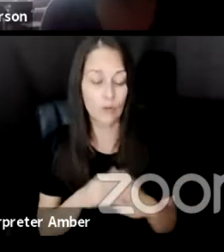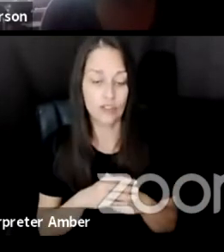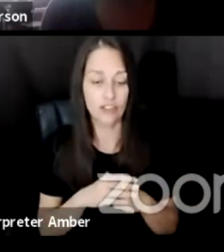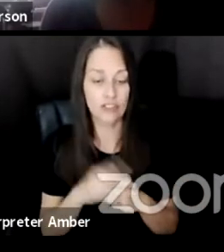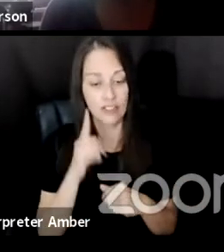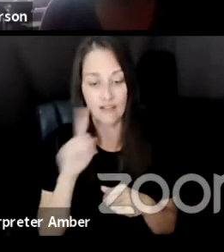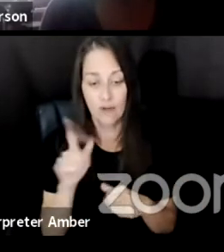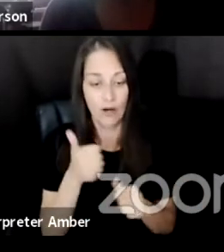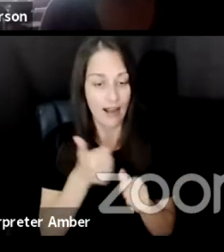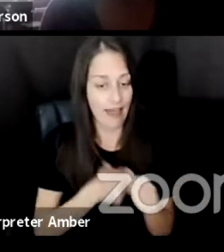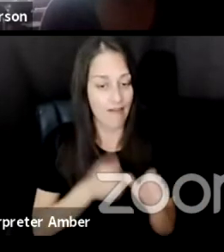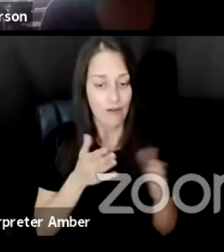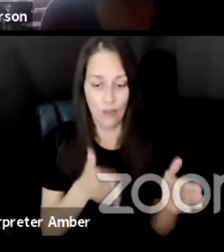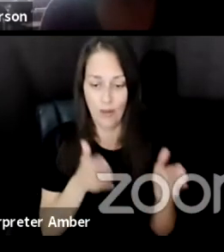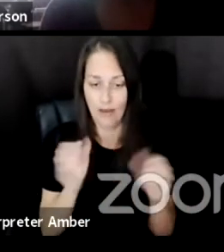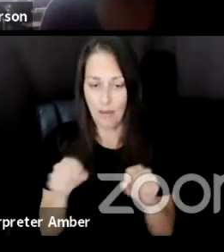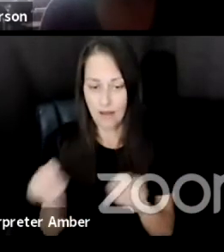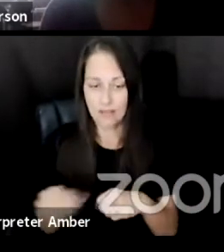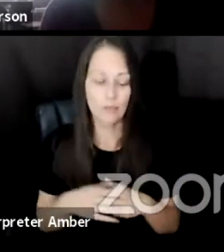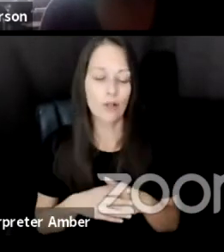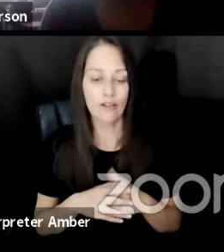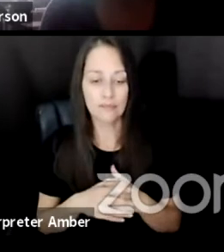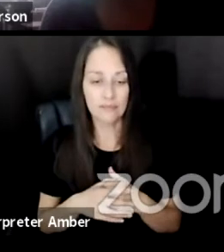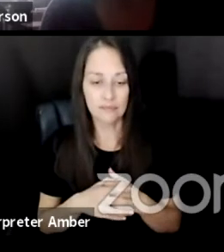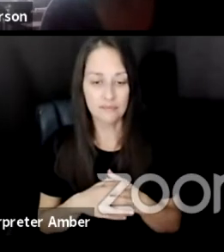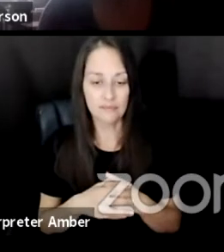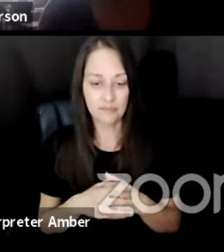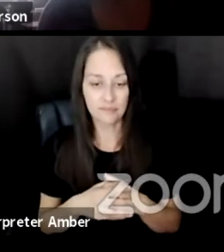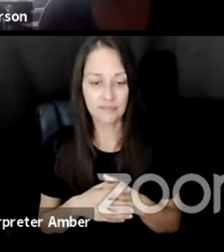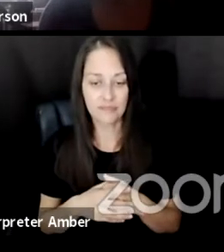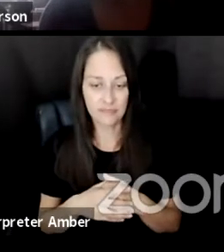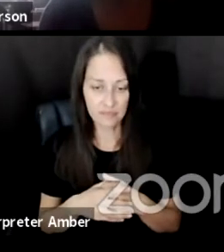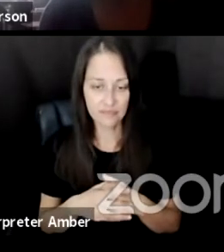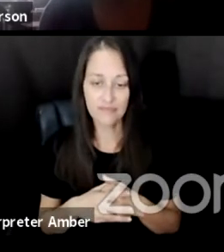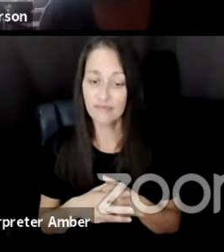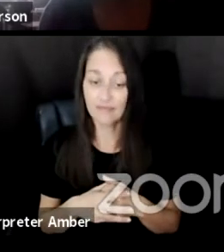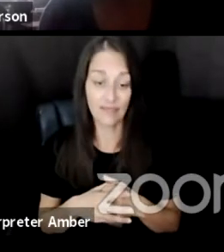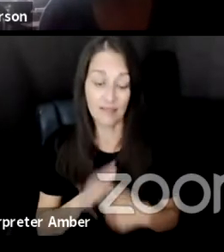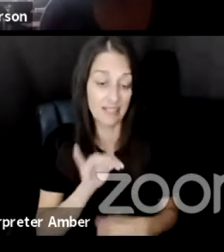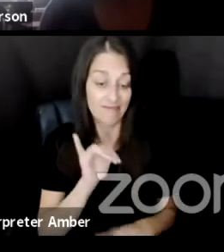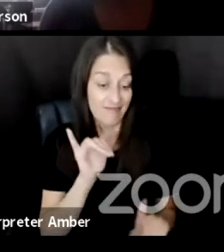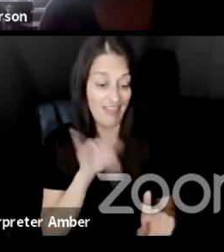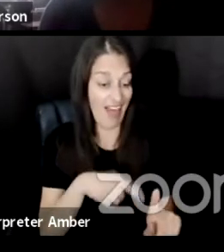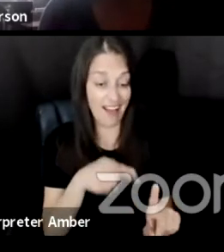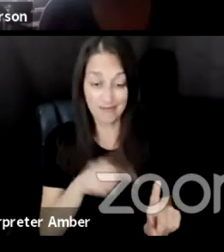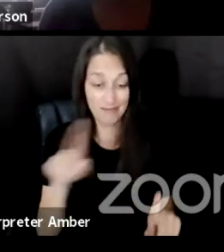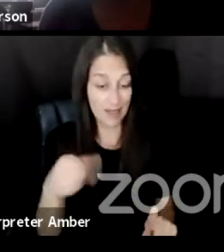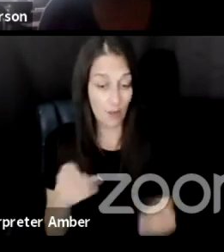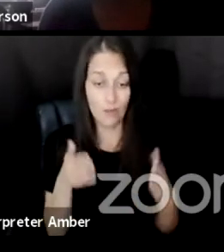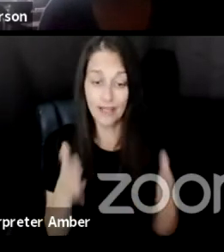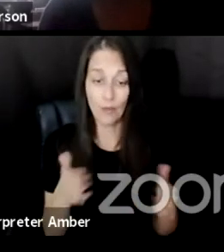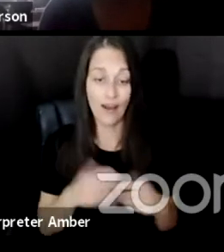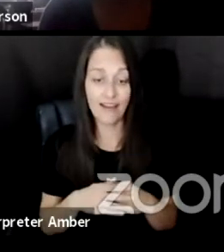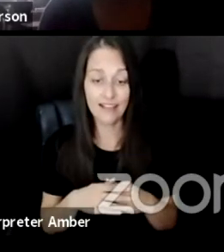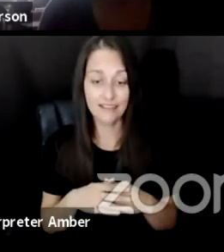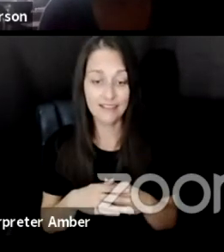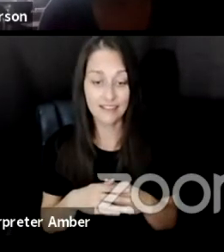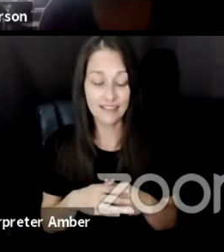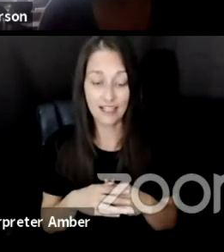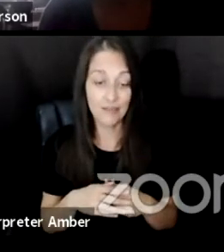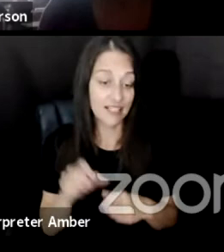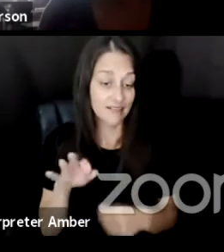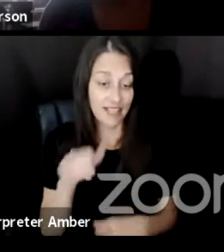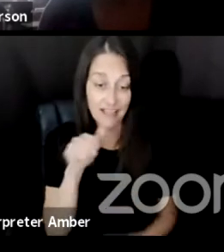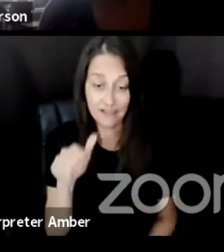every axis, then that's the only way, right? Because otherwise, like, there are five people with